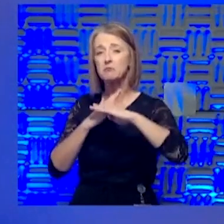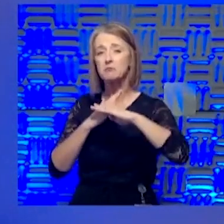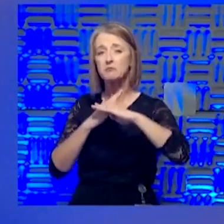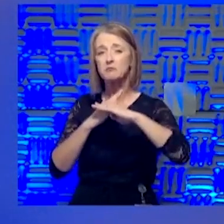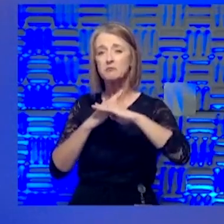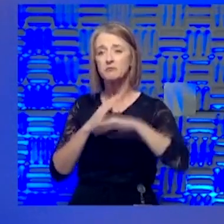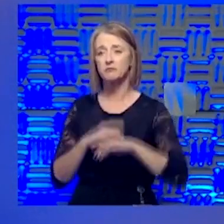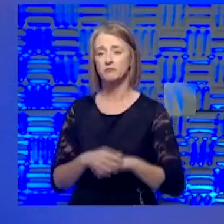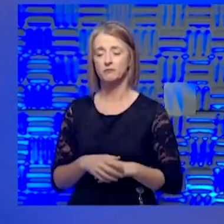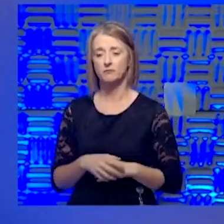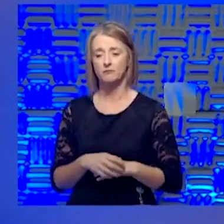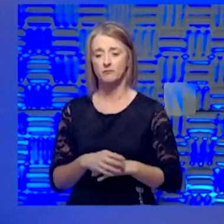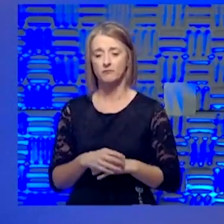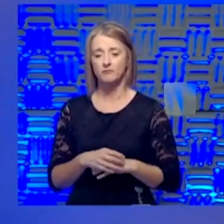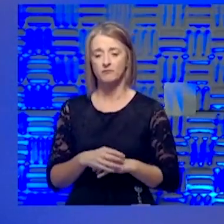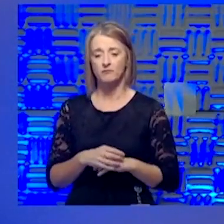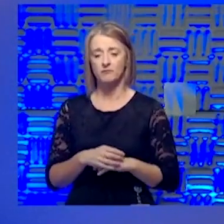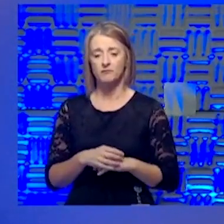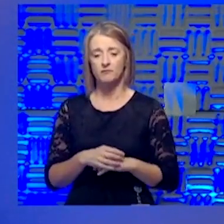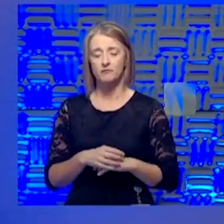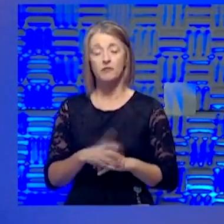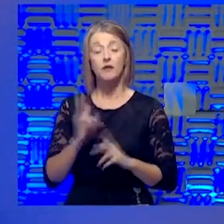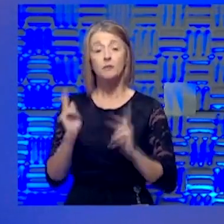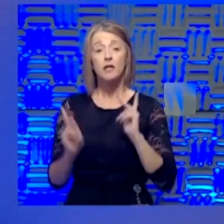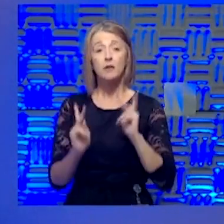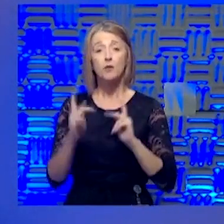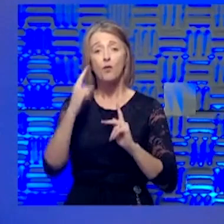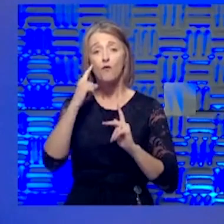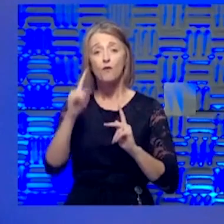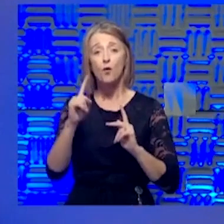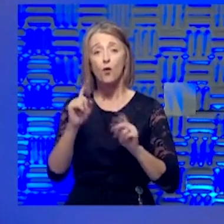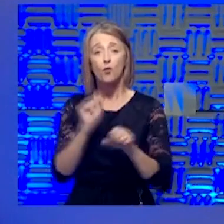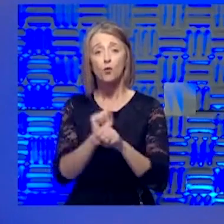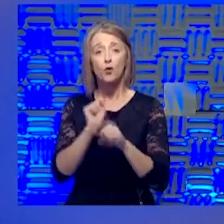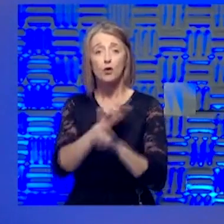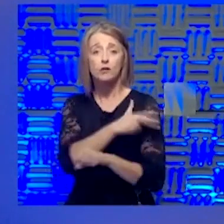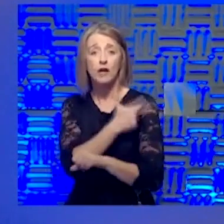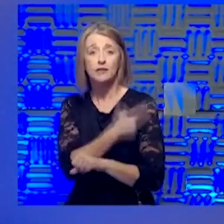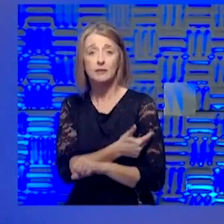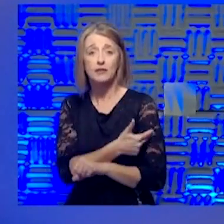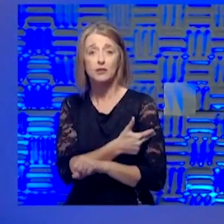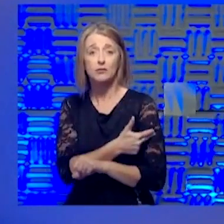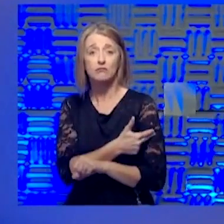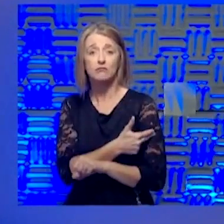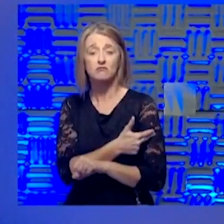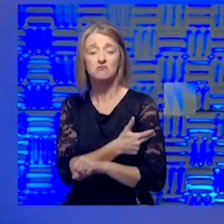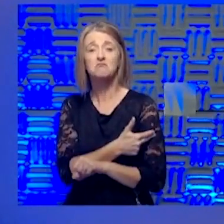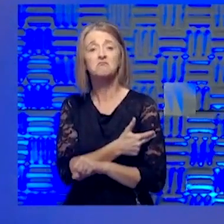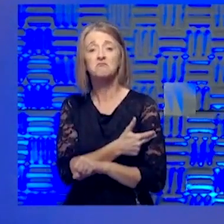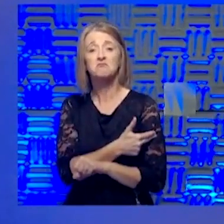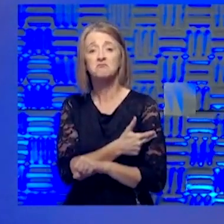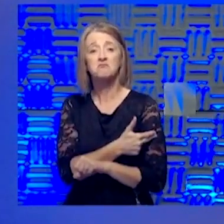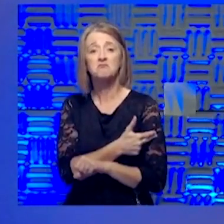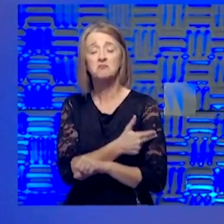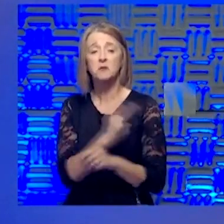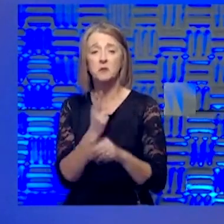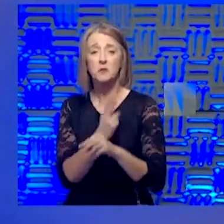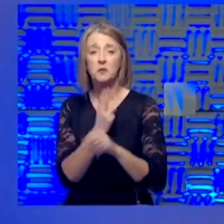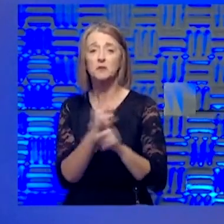that protection through the standards of healthcare workers while in the hospital, but certainly a little bit is better than